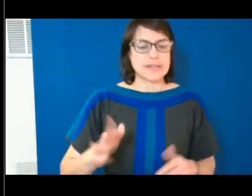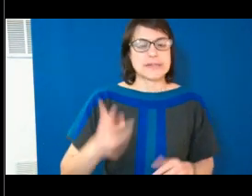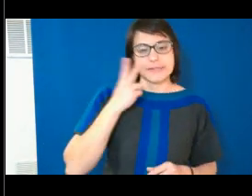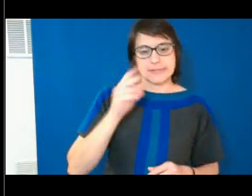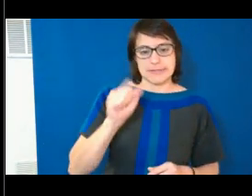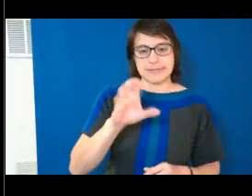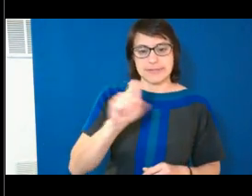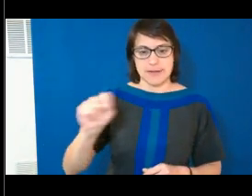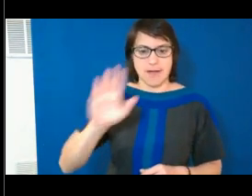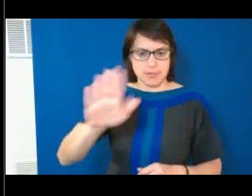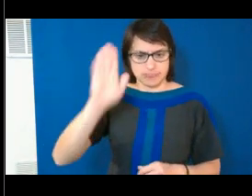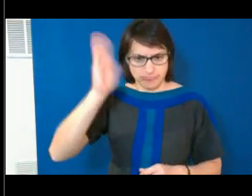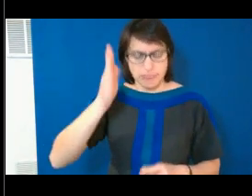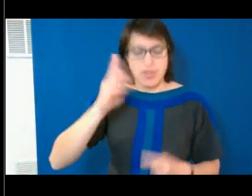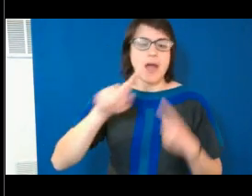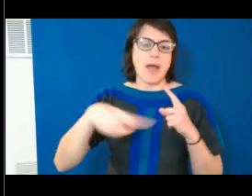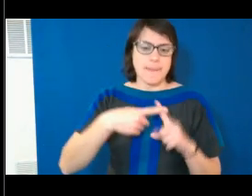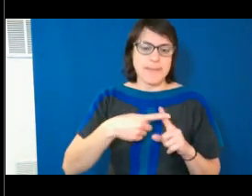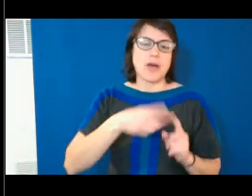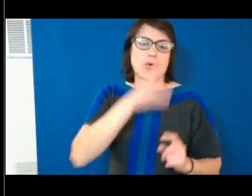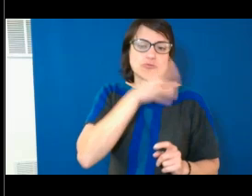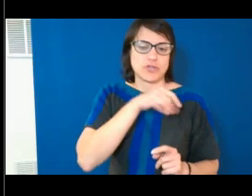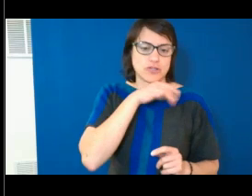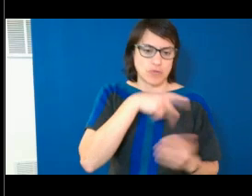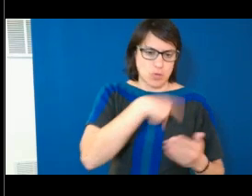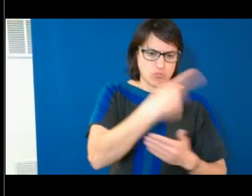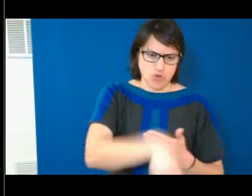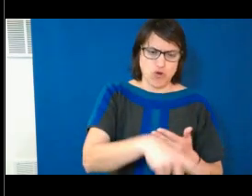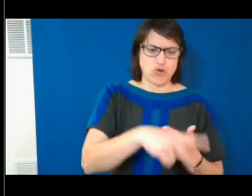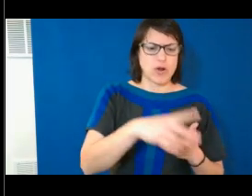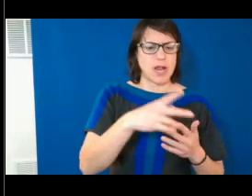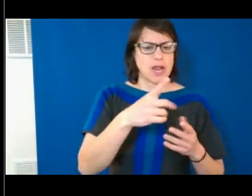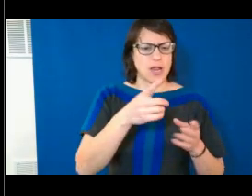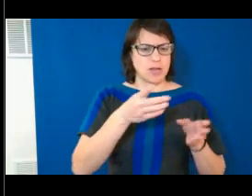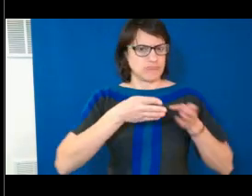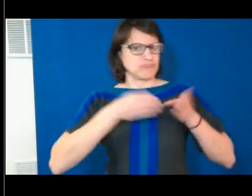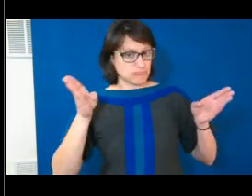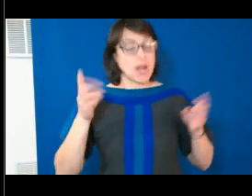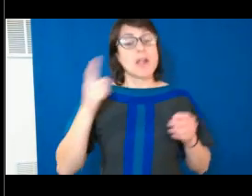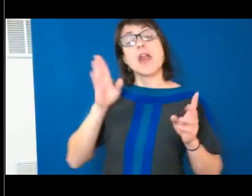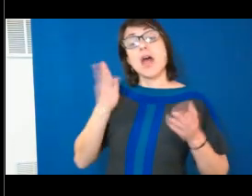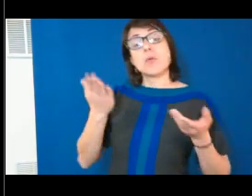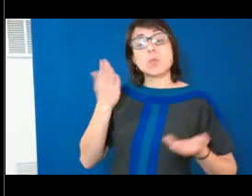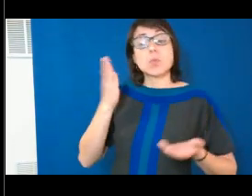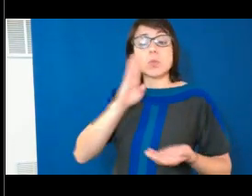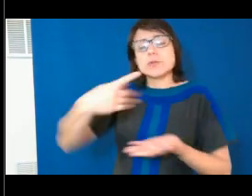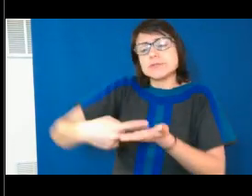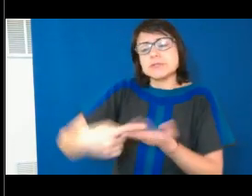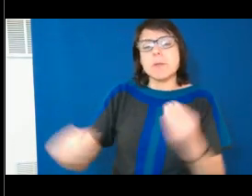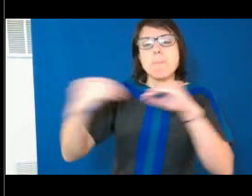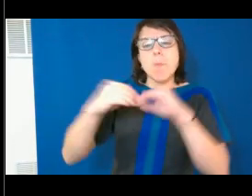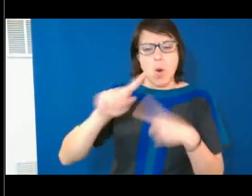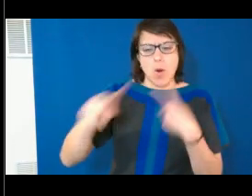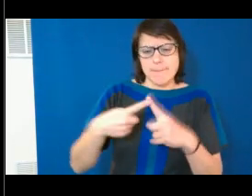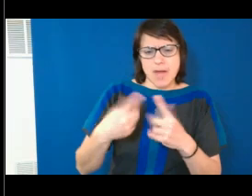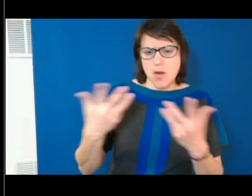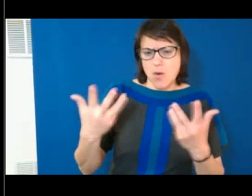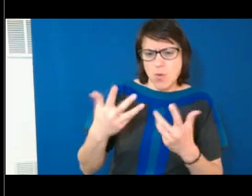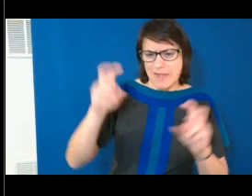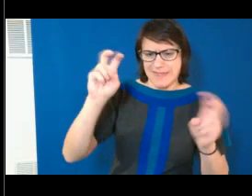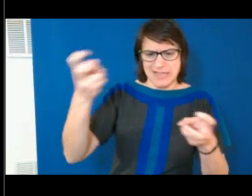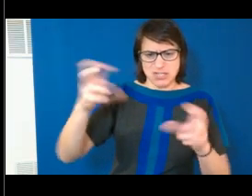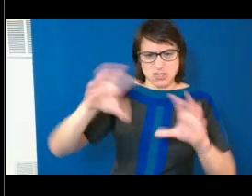Marine Debris Program at a high level, I thought I'd talk a little bit more about the scope of the issue and key challenges, and then get into